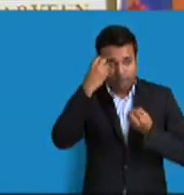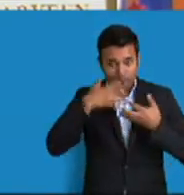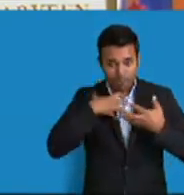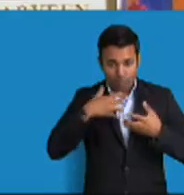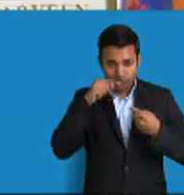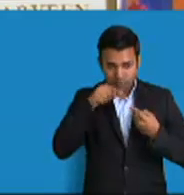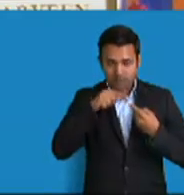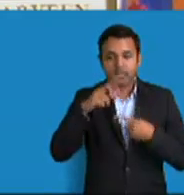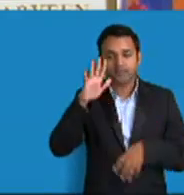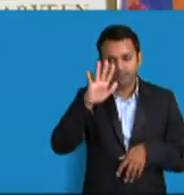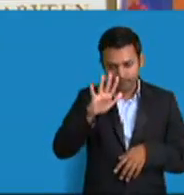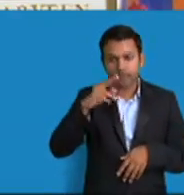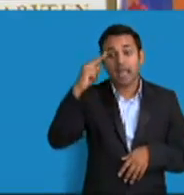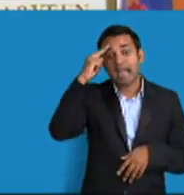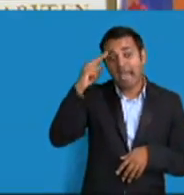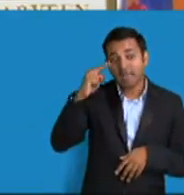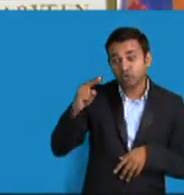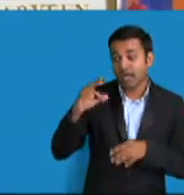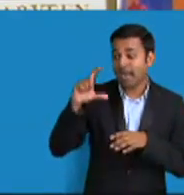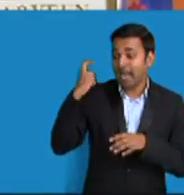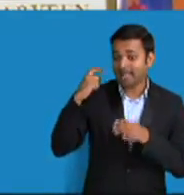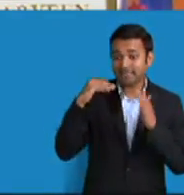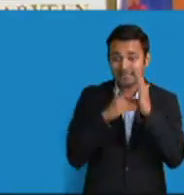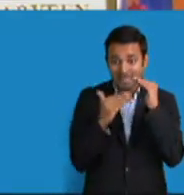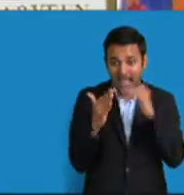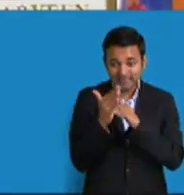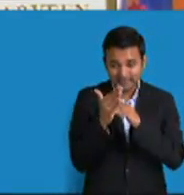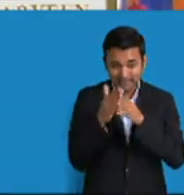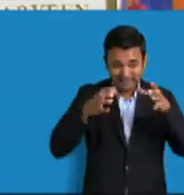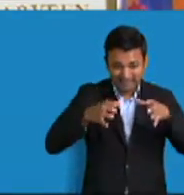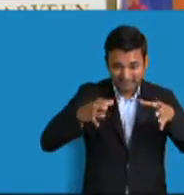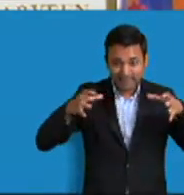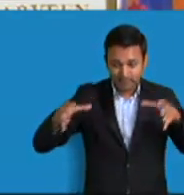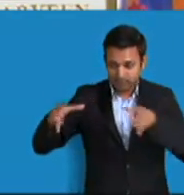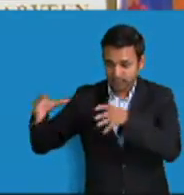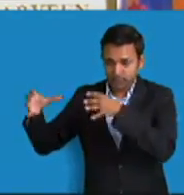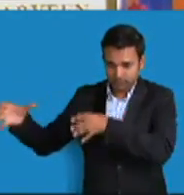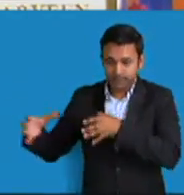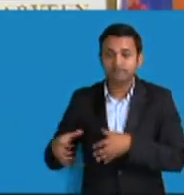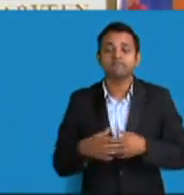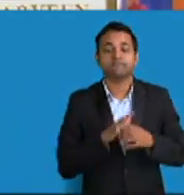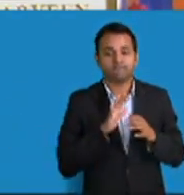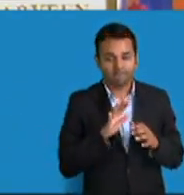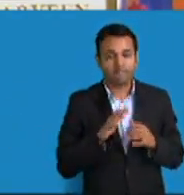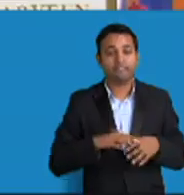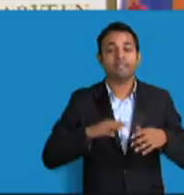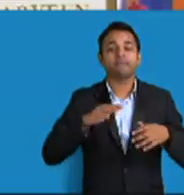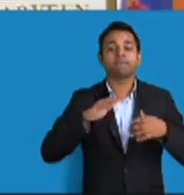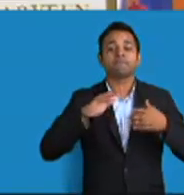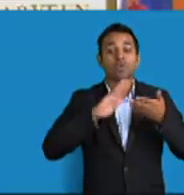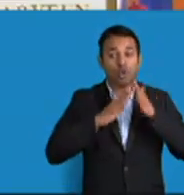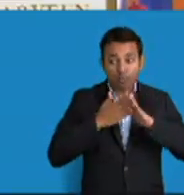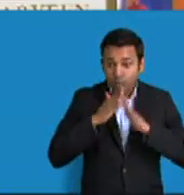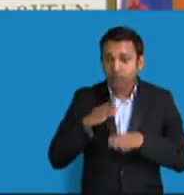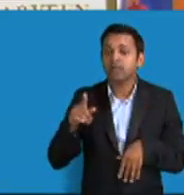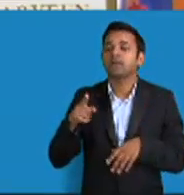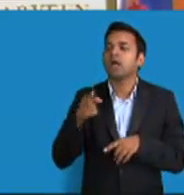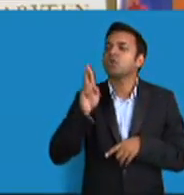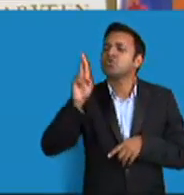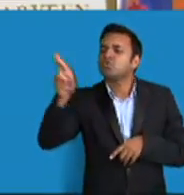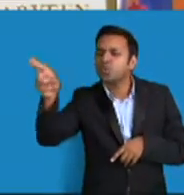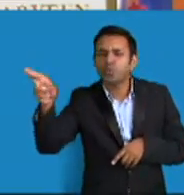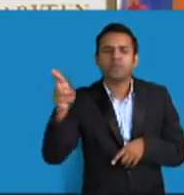primary, secondary, by year in papers, and urban, rural, Madam Speaker. And if the Honourable Member read that